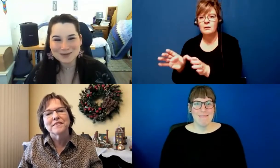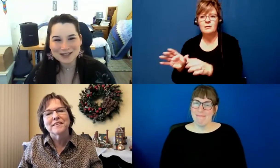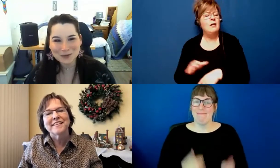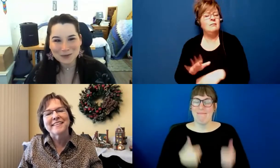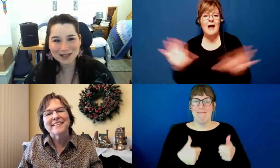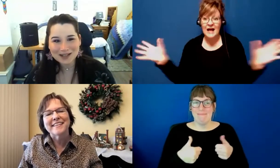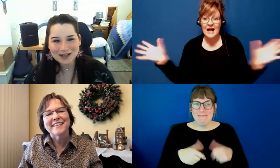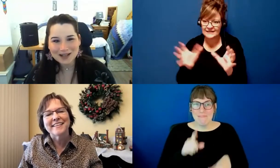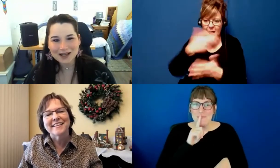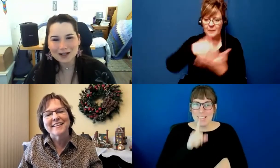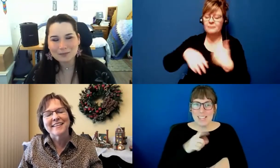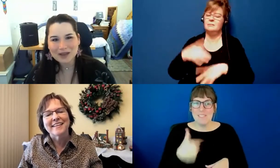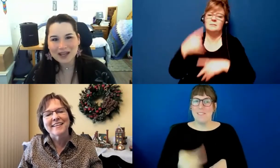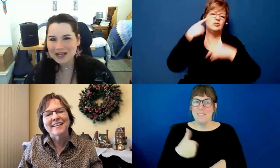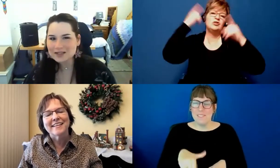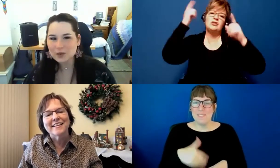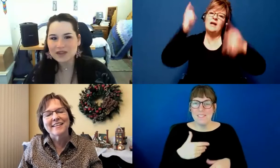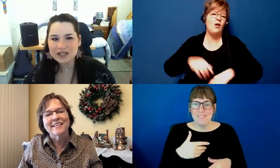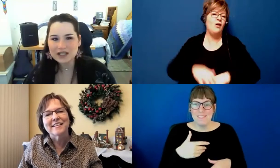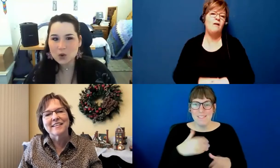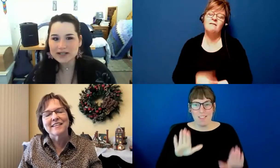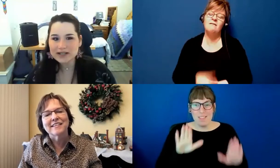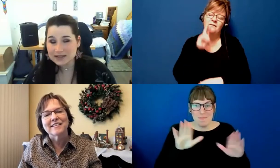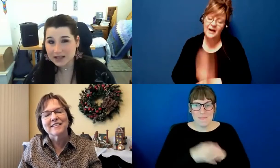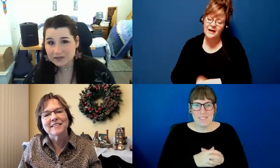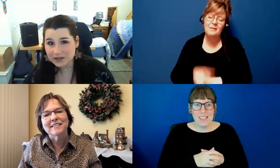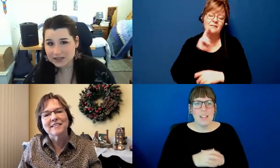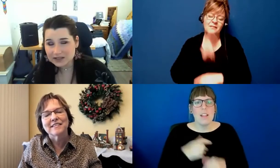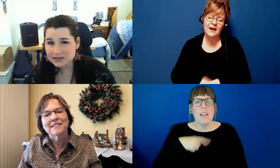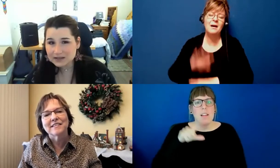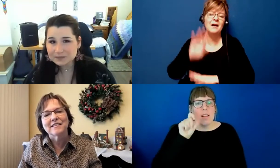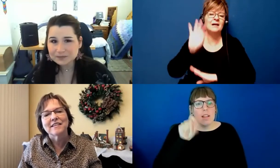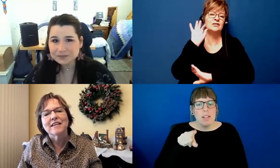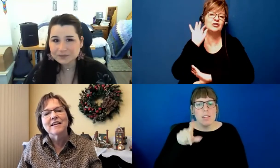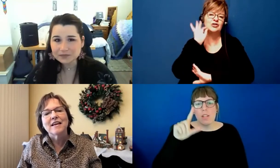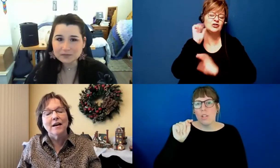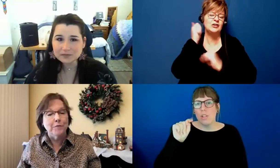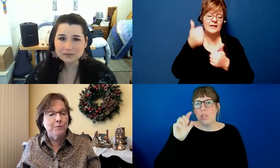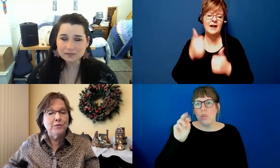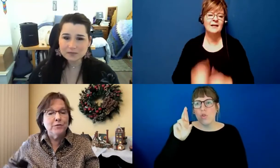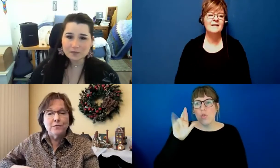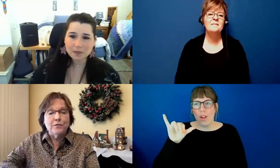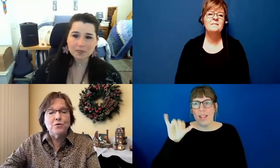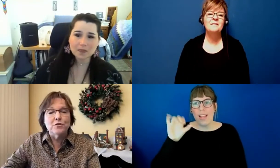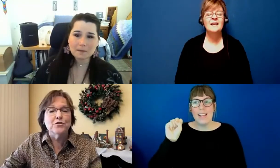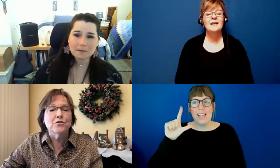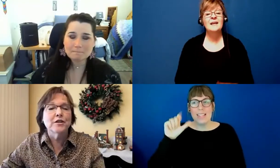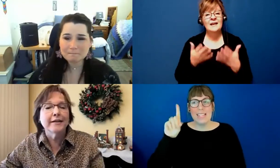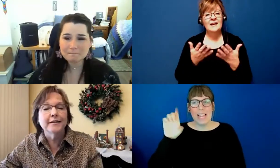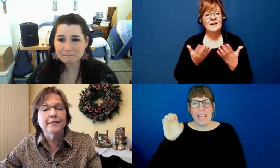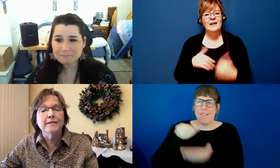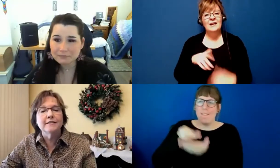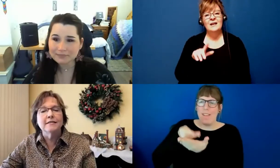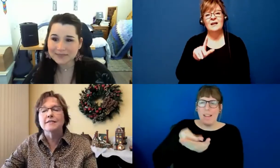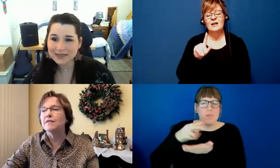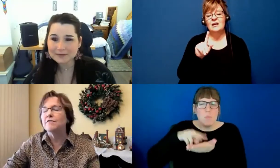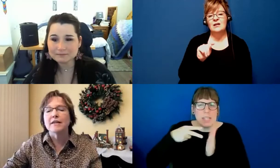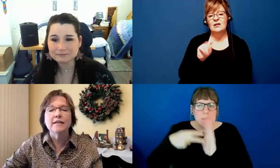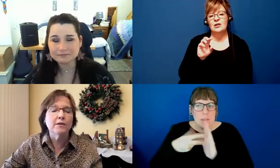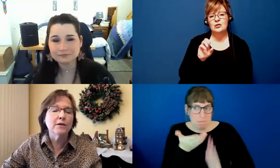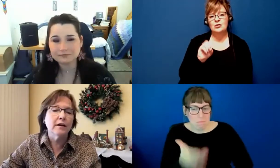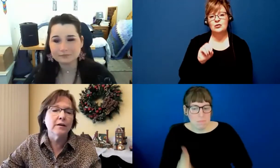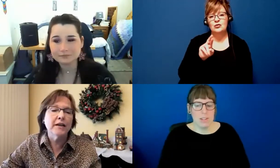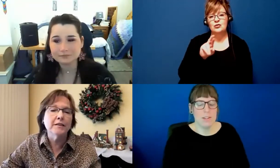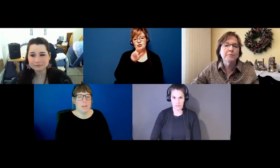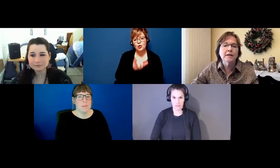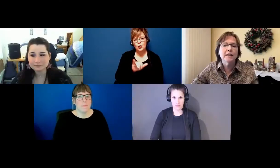That's really great. May I ask what the Tori Slade Fund is? Of course, sure. This is a fund